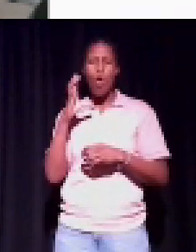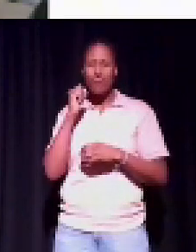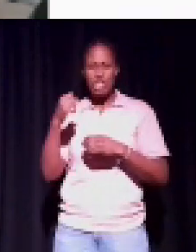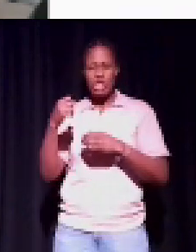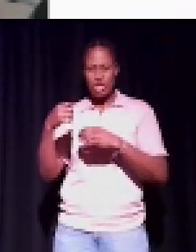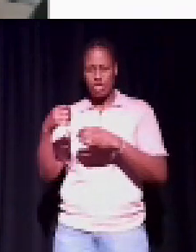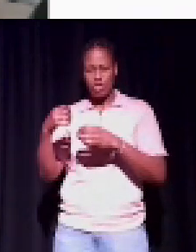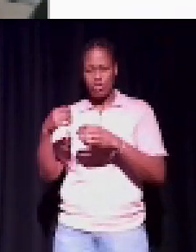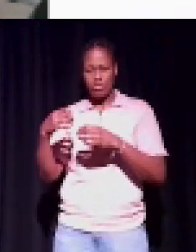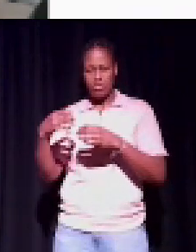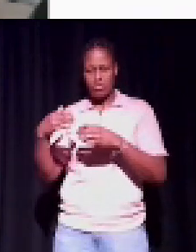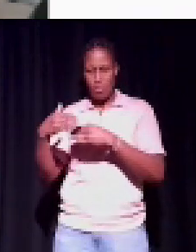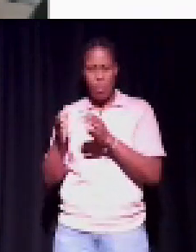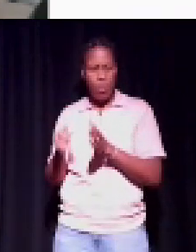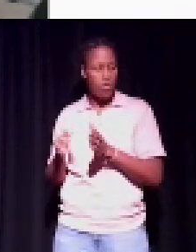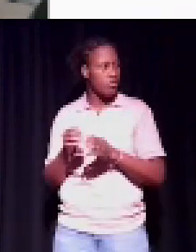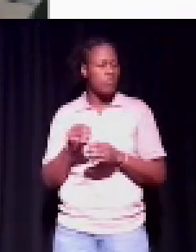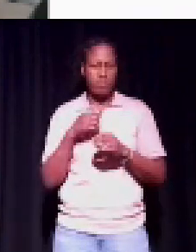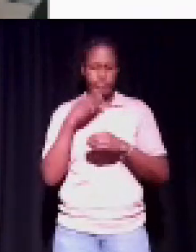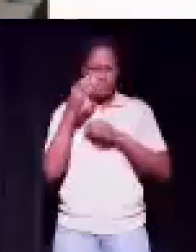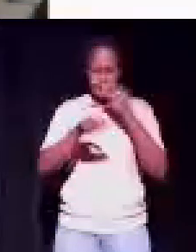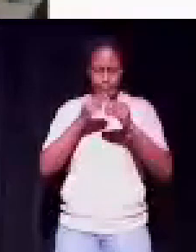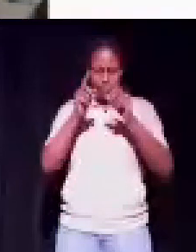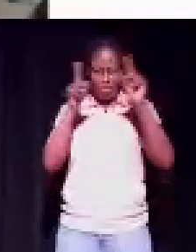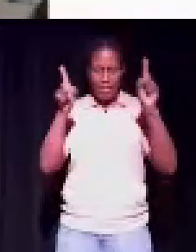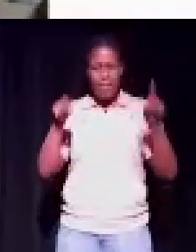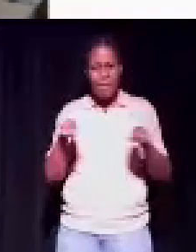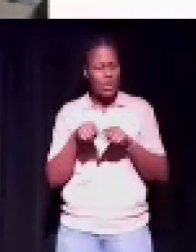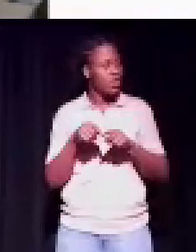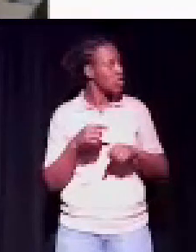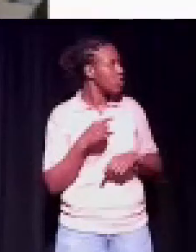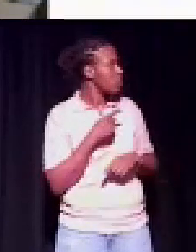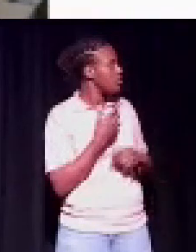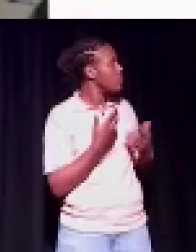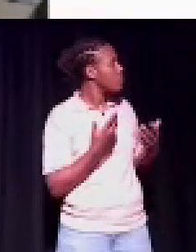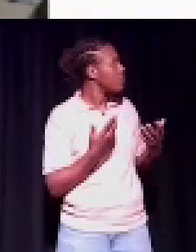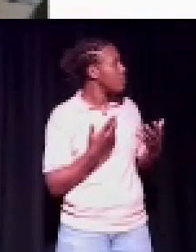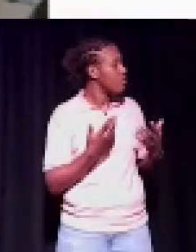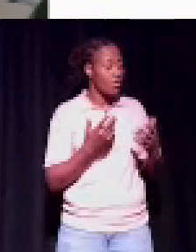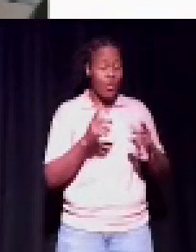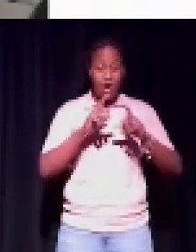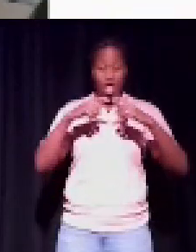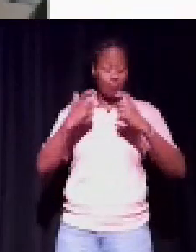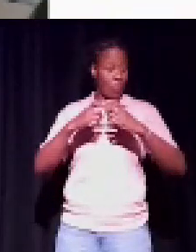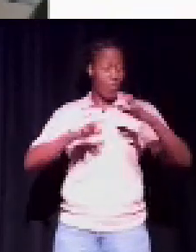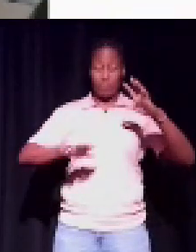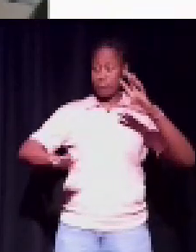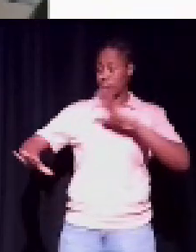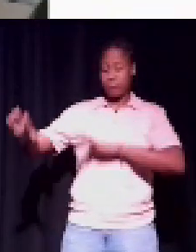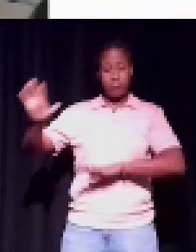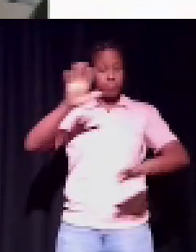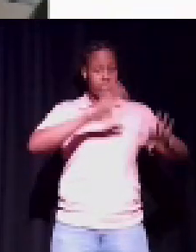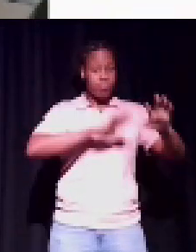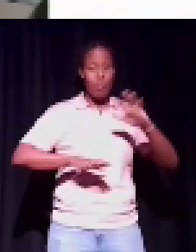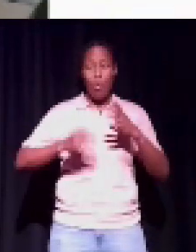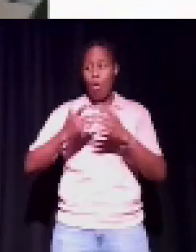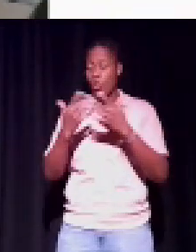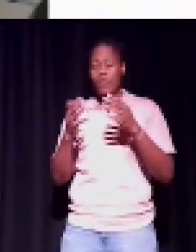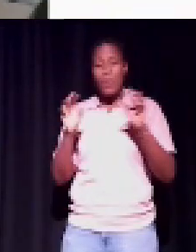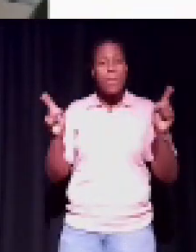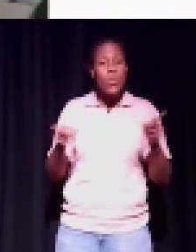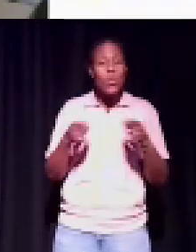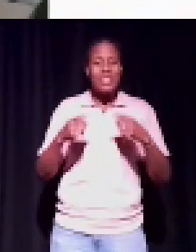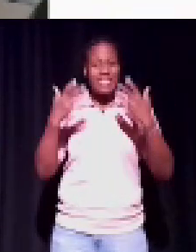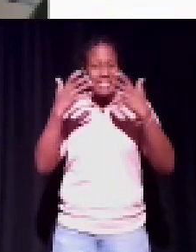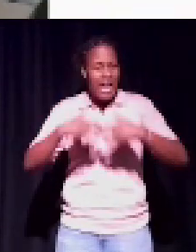image, it's a very complicated classroom that's full of accessible music tech and